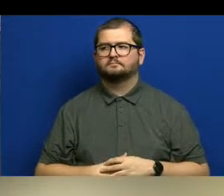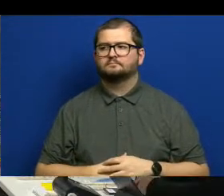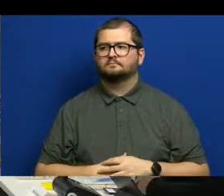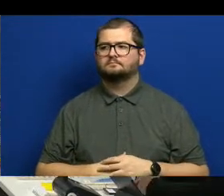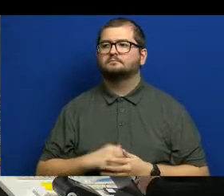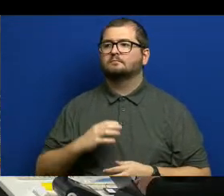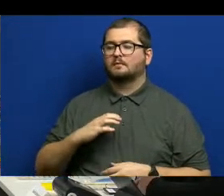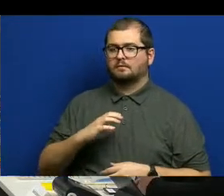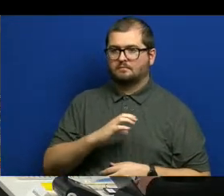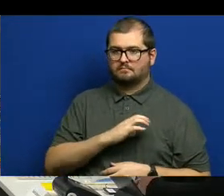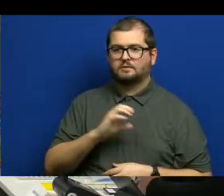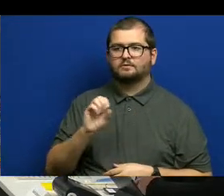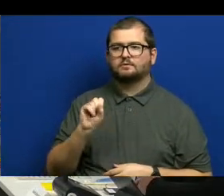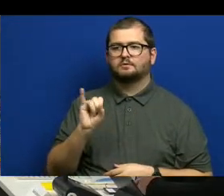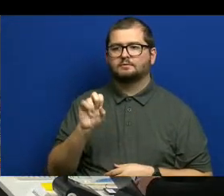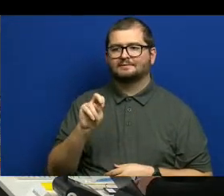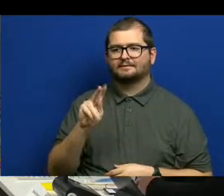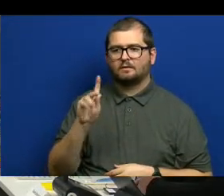This is Commissioner Cienko.